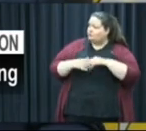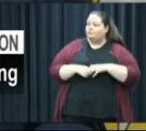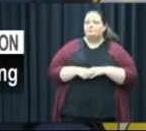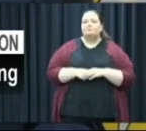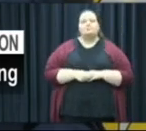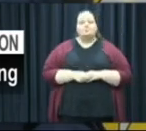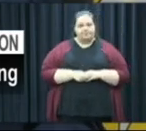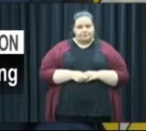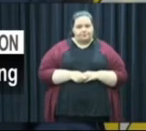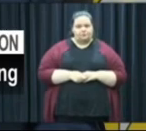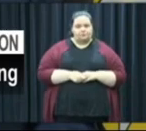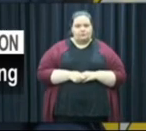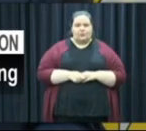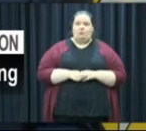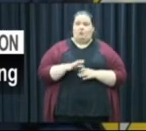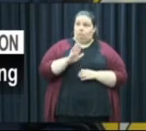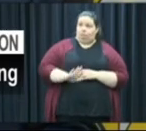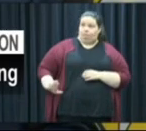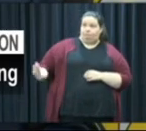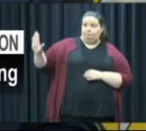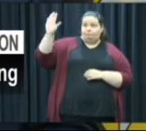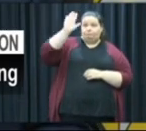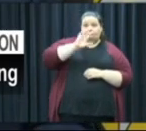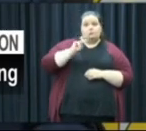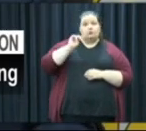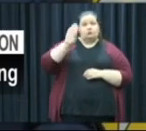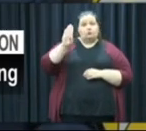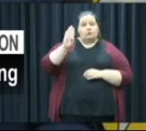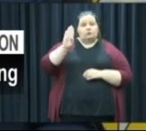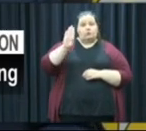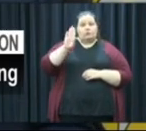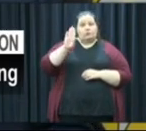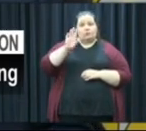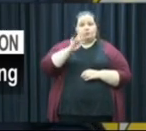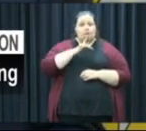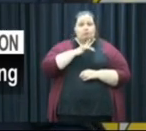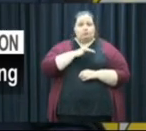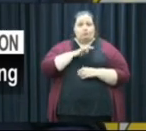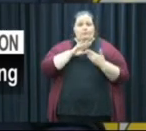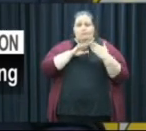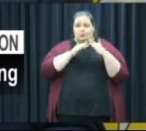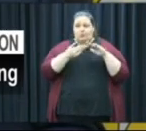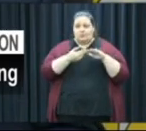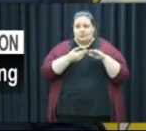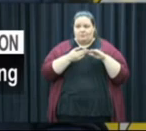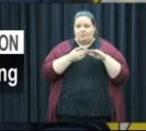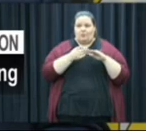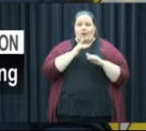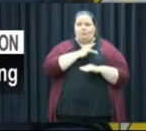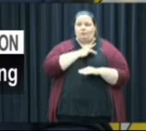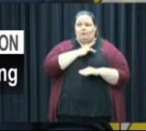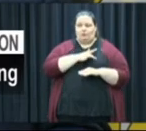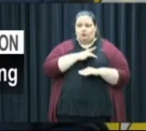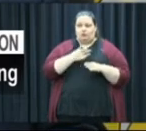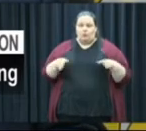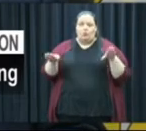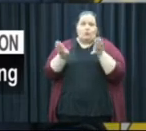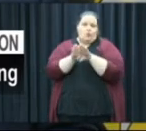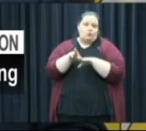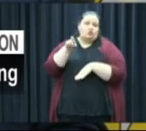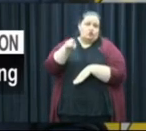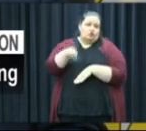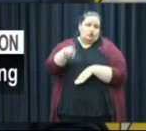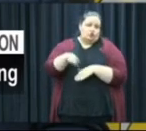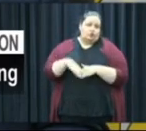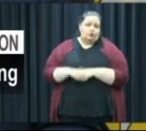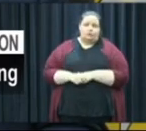suggesting and saying across the province that all parks should be closed, both municipal and provincial. Our situation